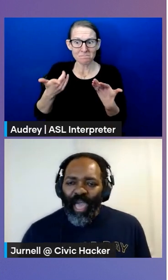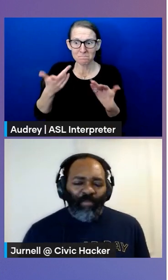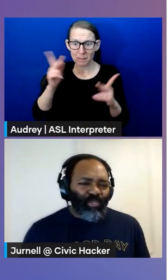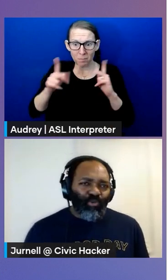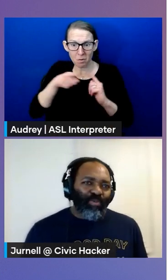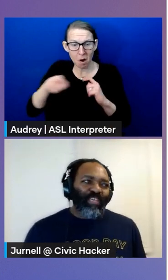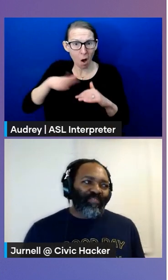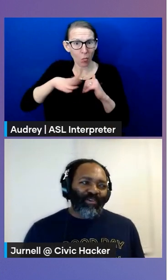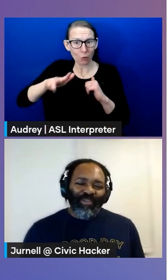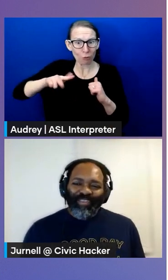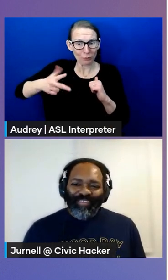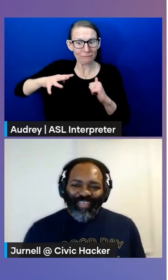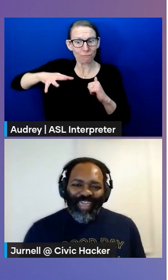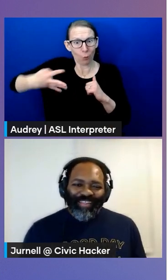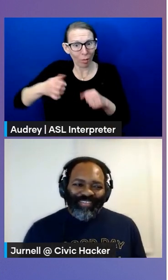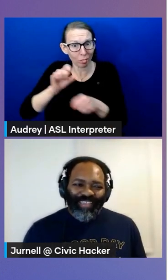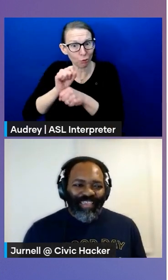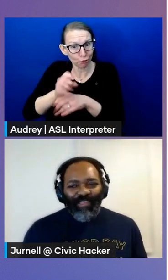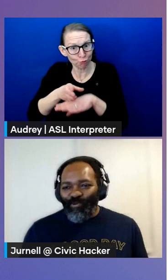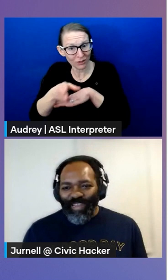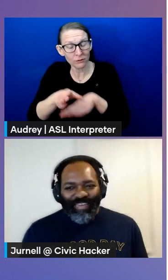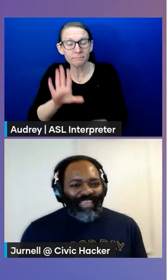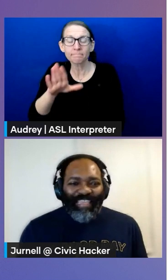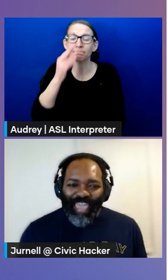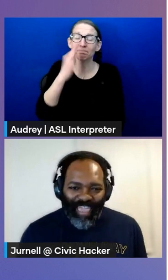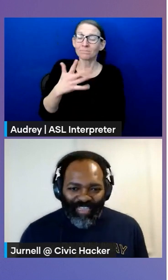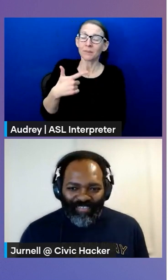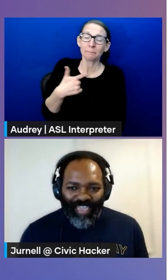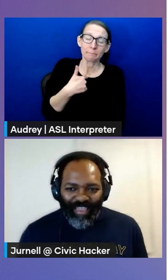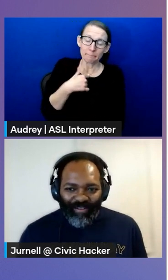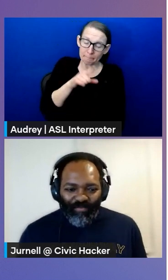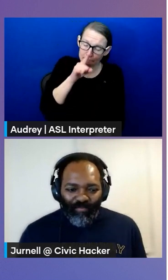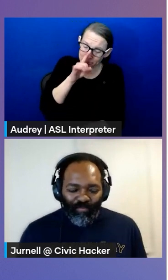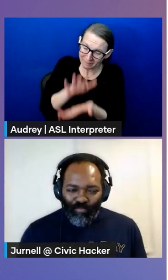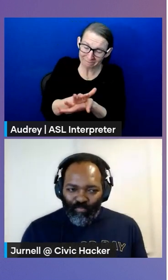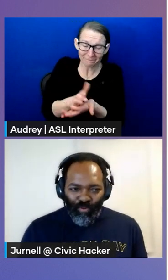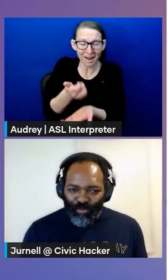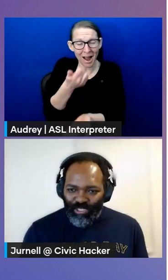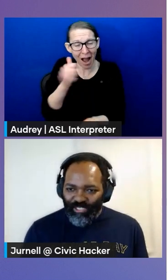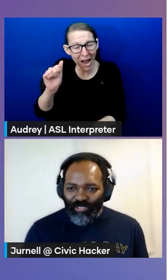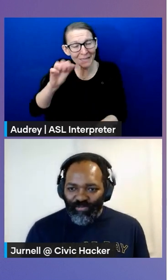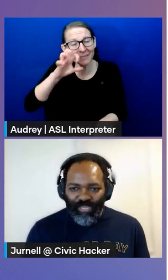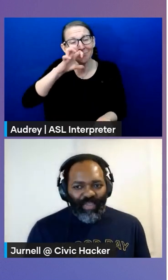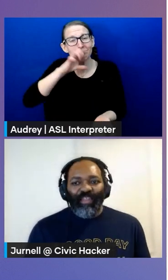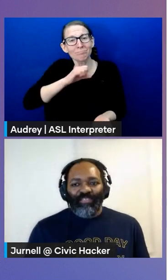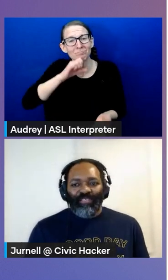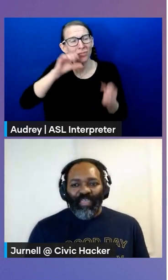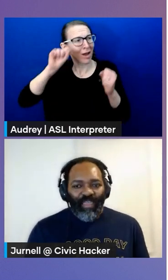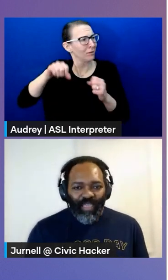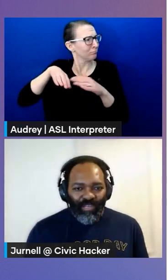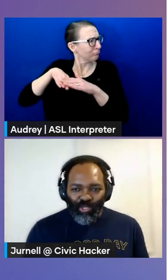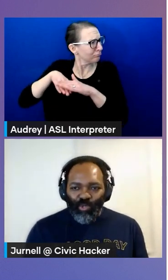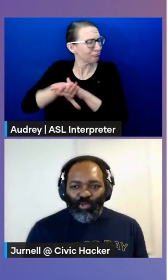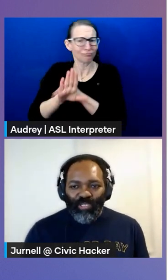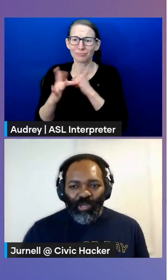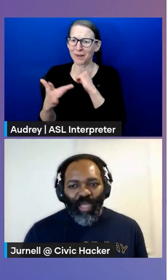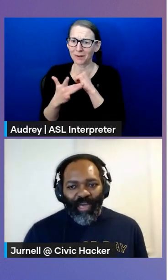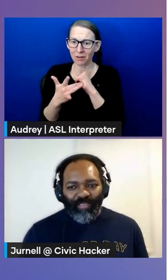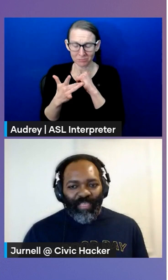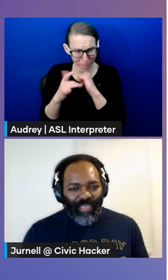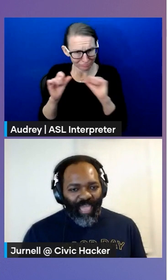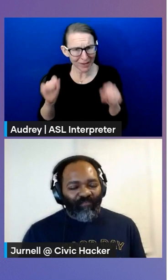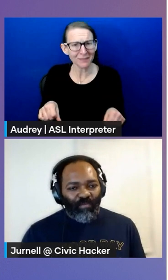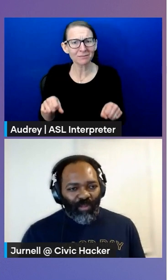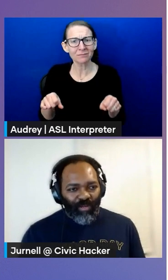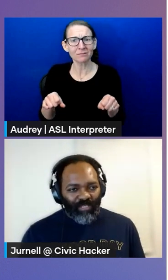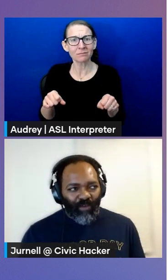okay? I'm a true believer that anyone at any age can broach into technology, and they can use the know-how